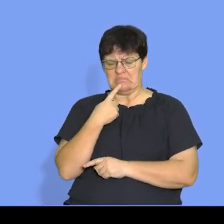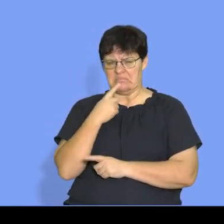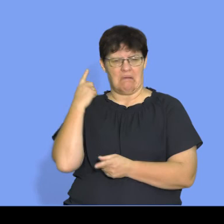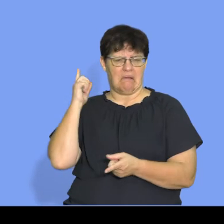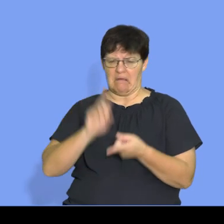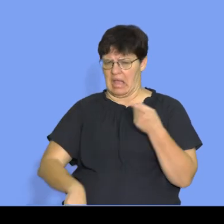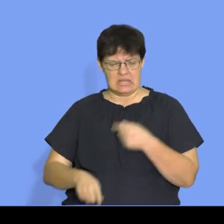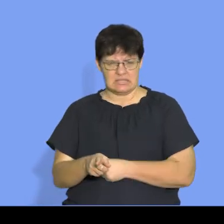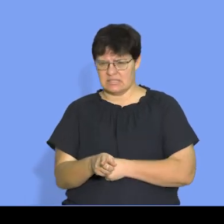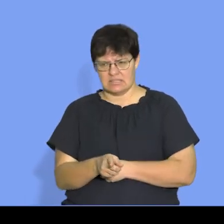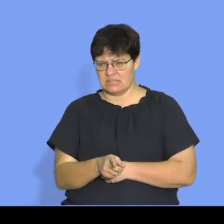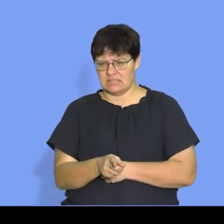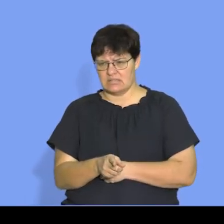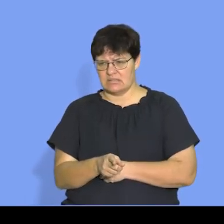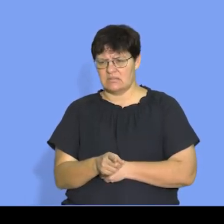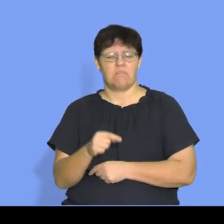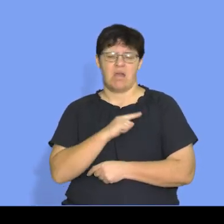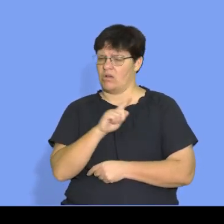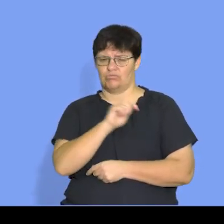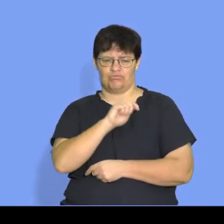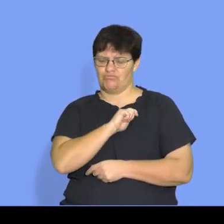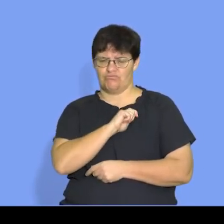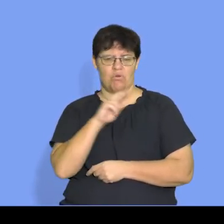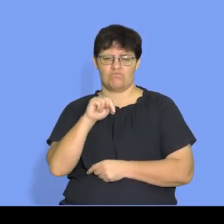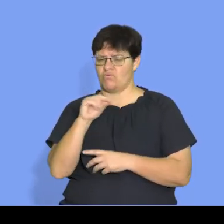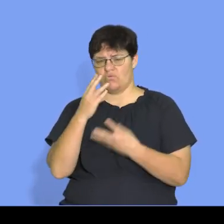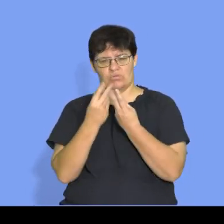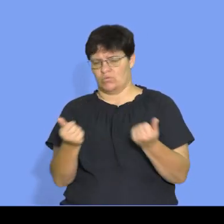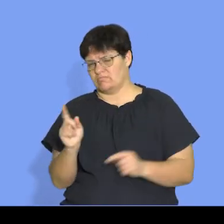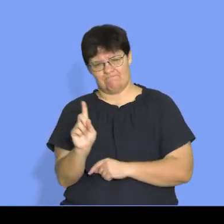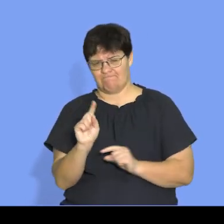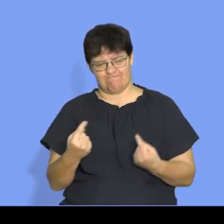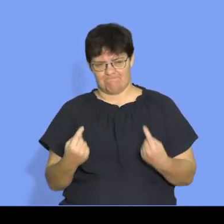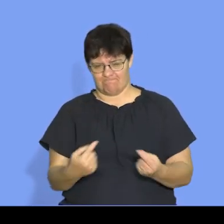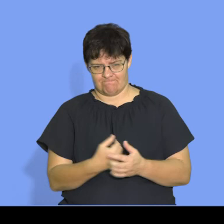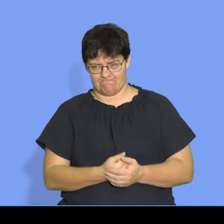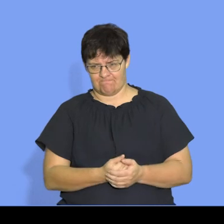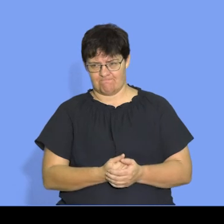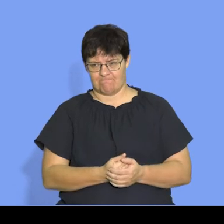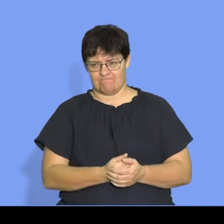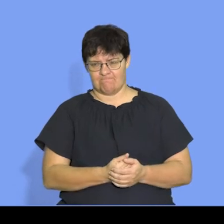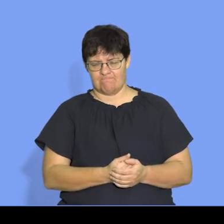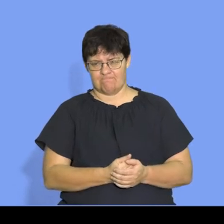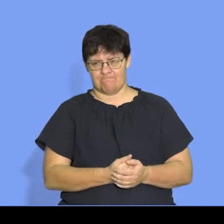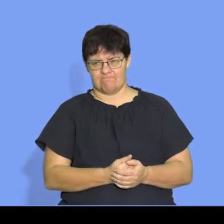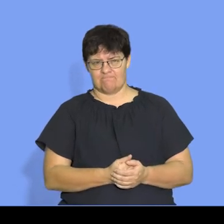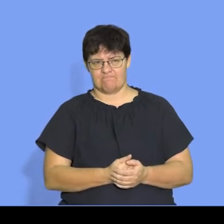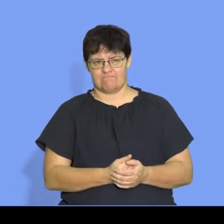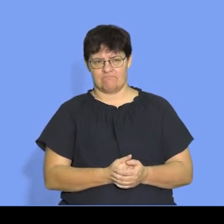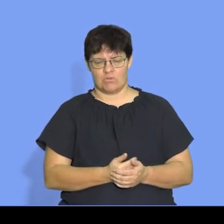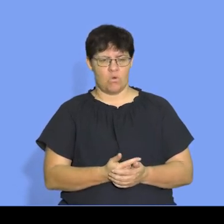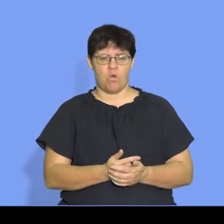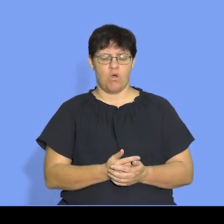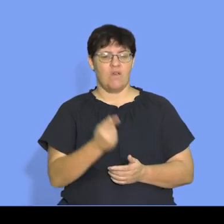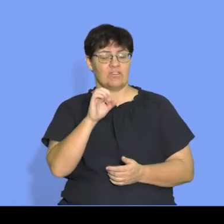see? So I was correct. Then you'll say no solution, right? No solution for this. We can definitely not factorize